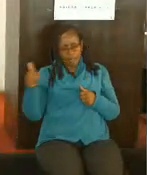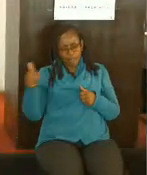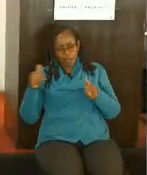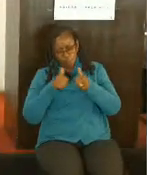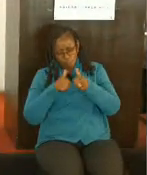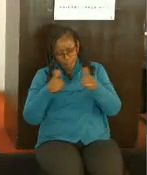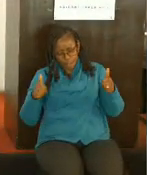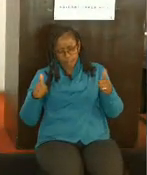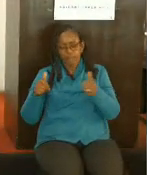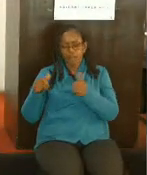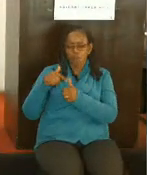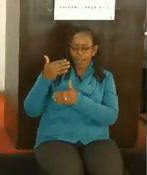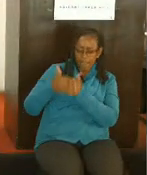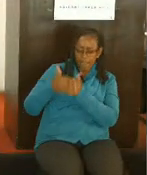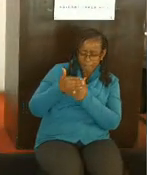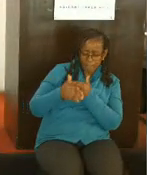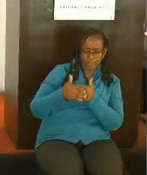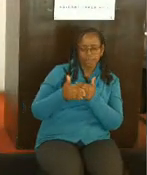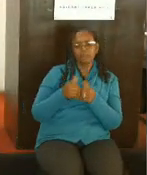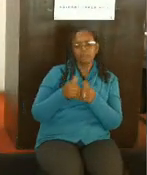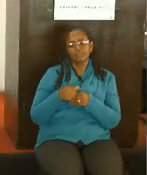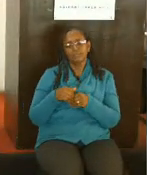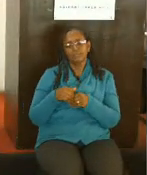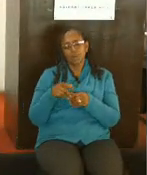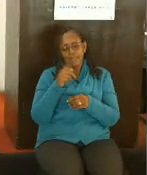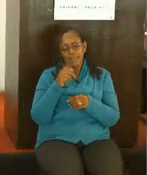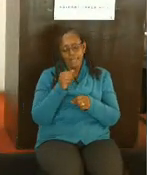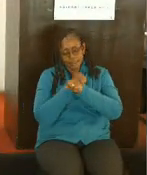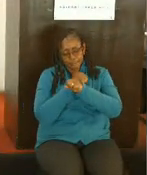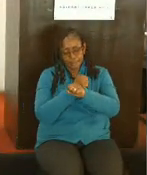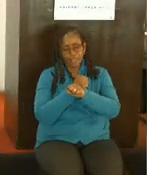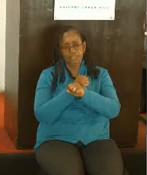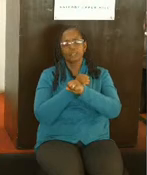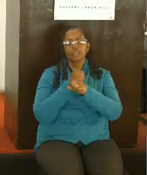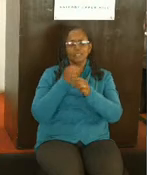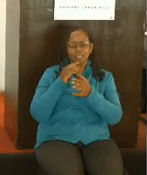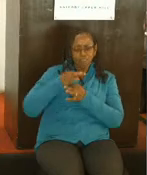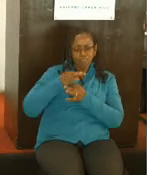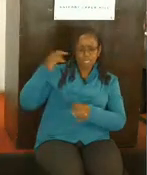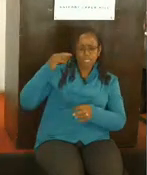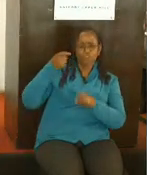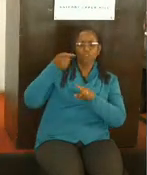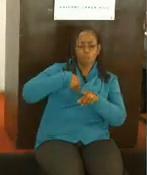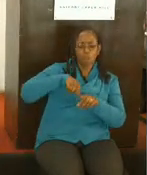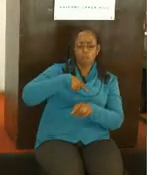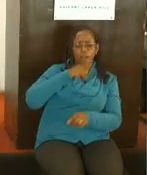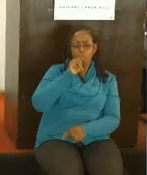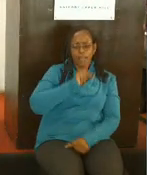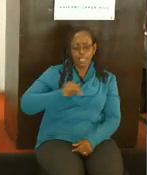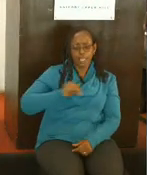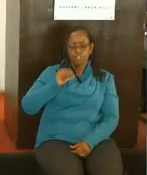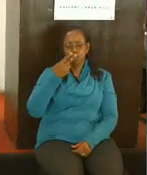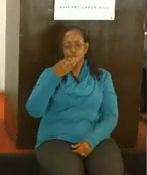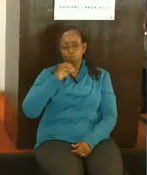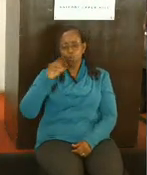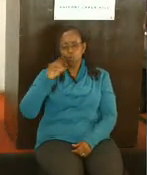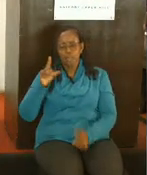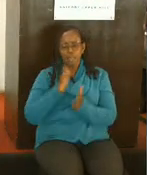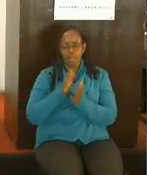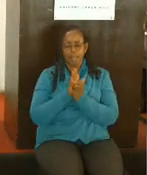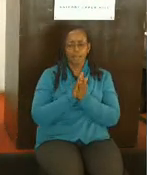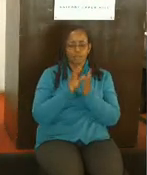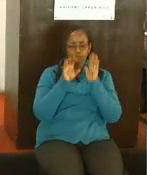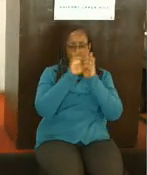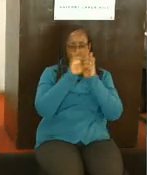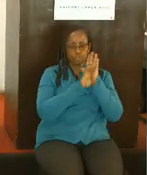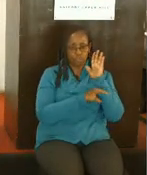neighbors and brethren we shall live and defend the spirit of our national our nationhood and the Constitution by all means and